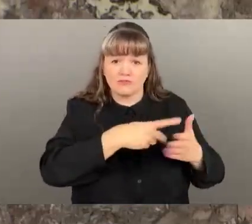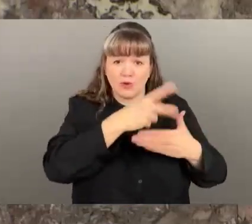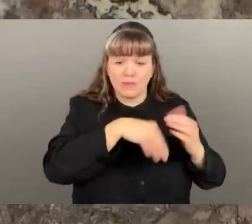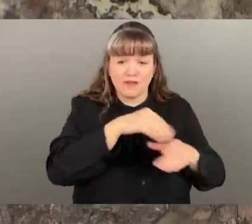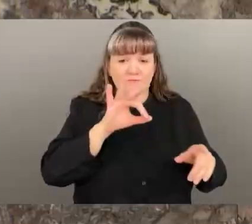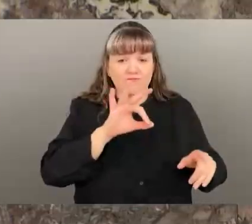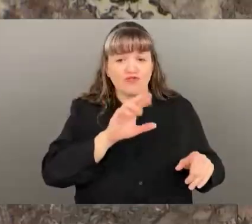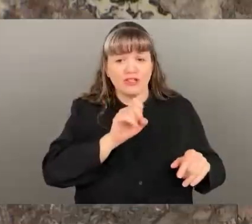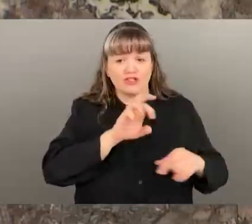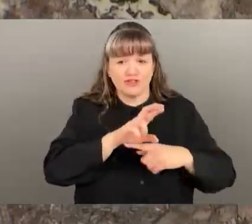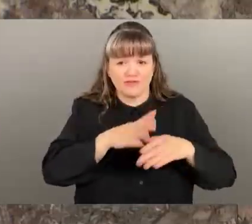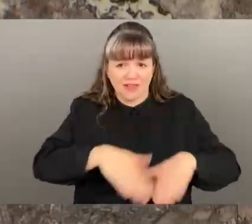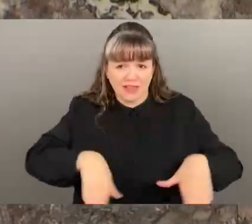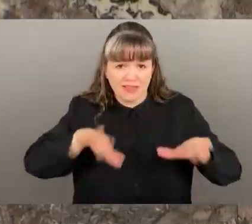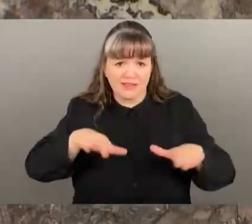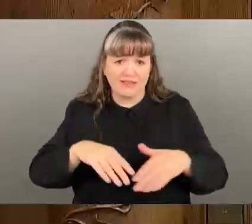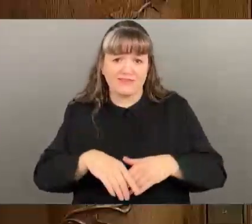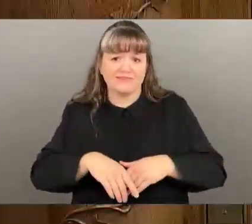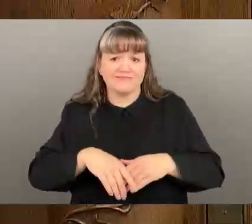we will not stop.